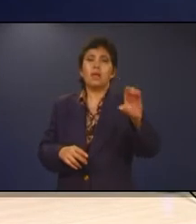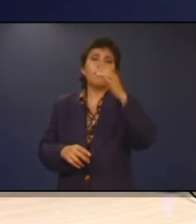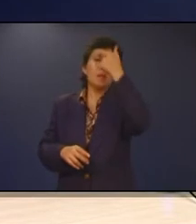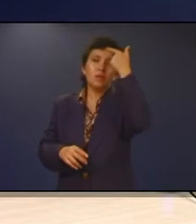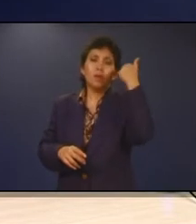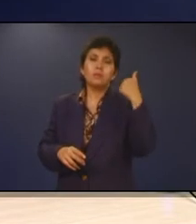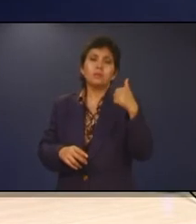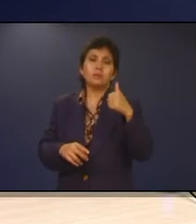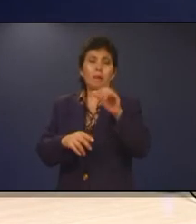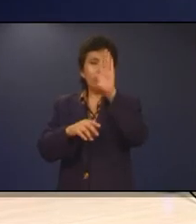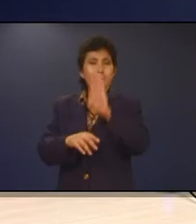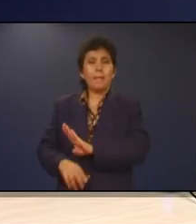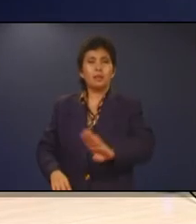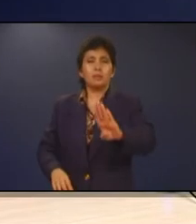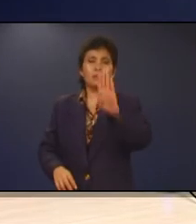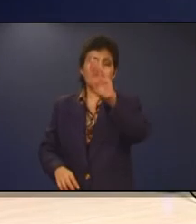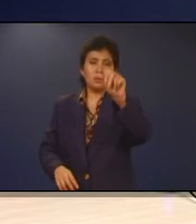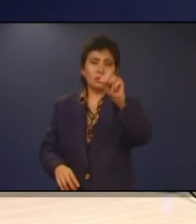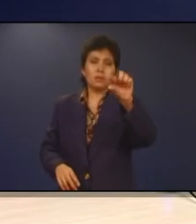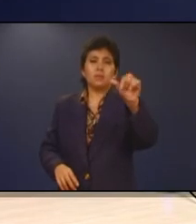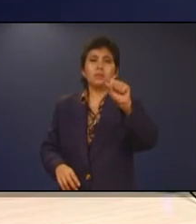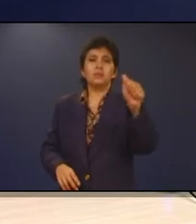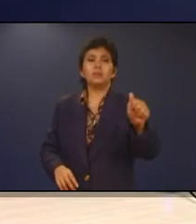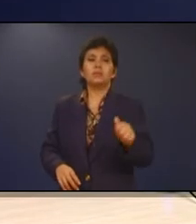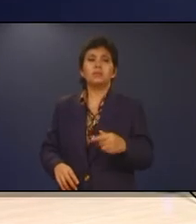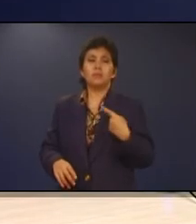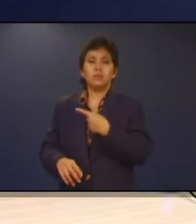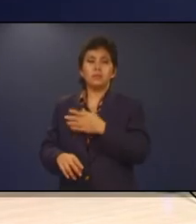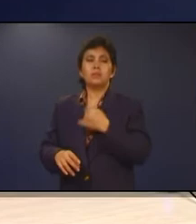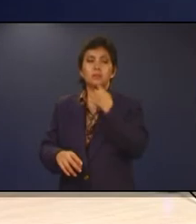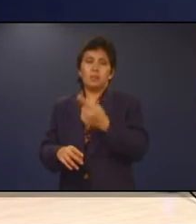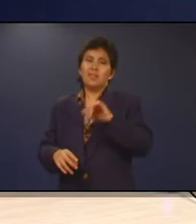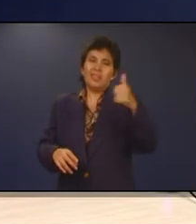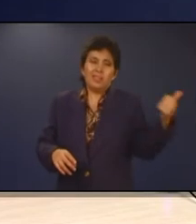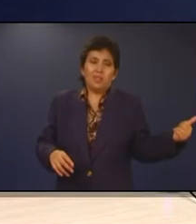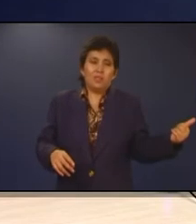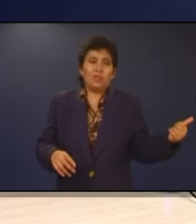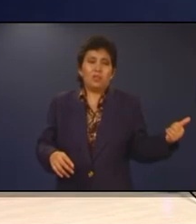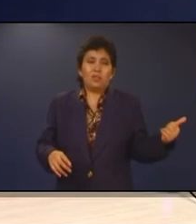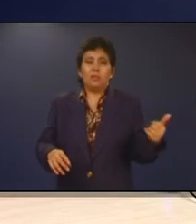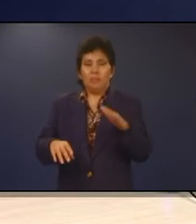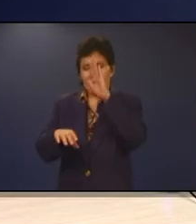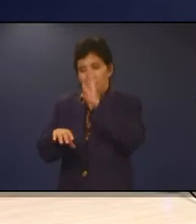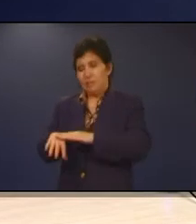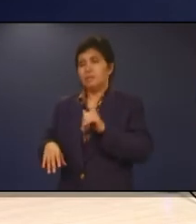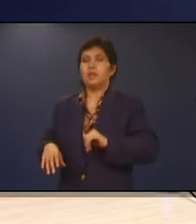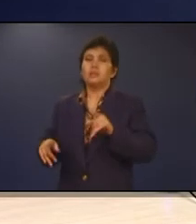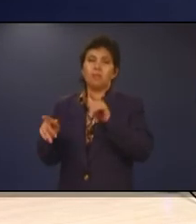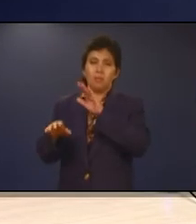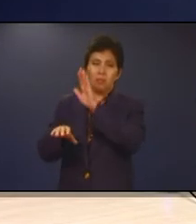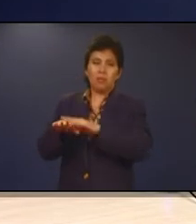because race, it sounds a bit bad. It's like it's like another situation whereby you call someone